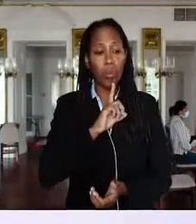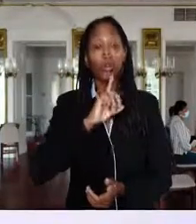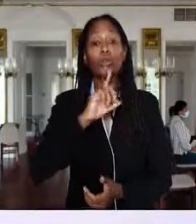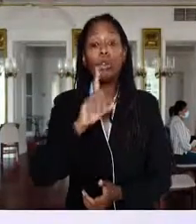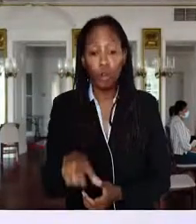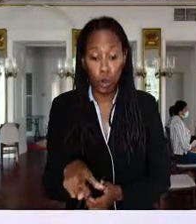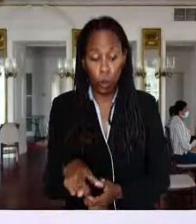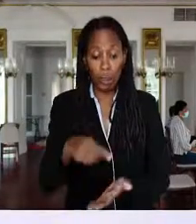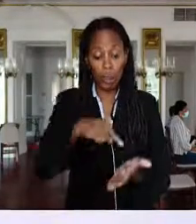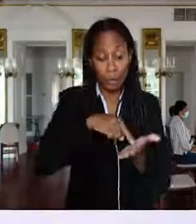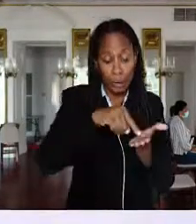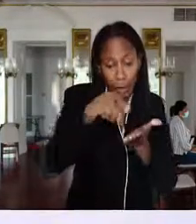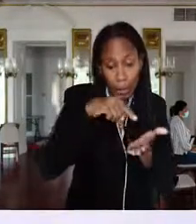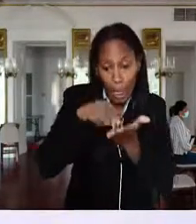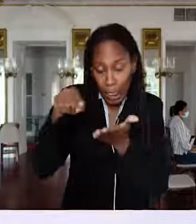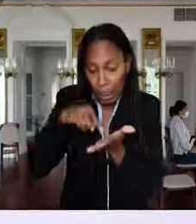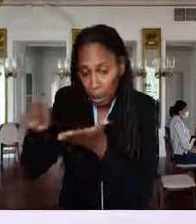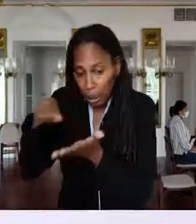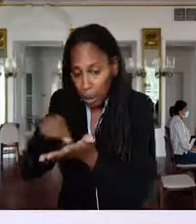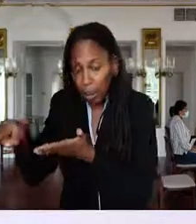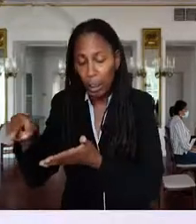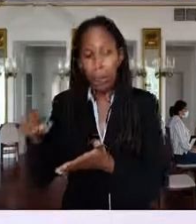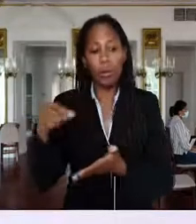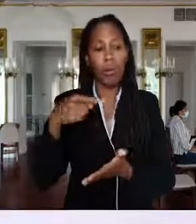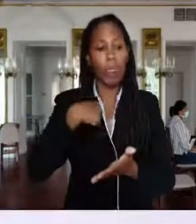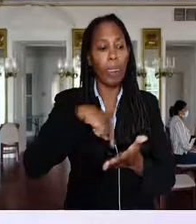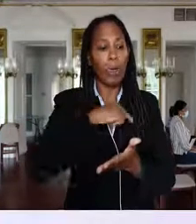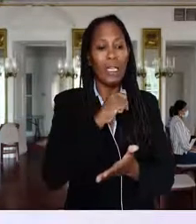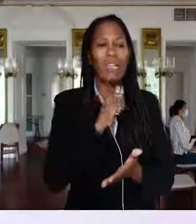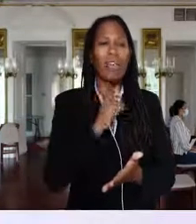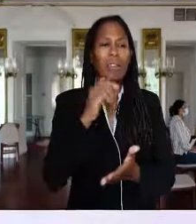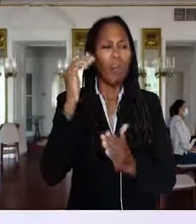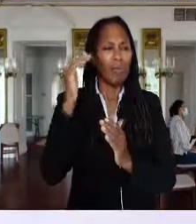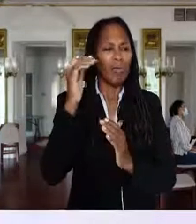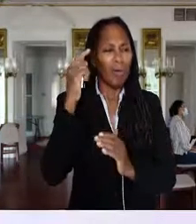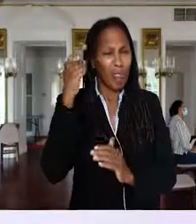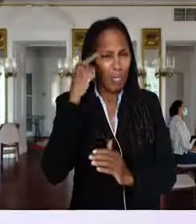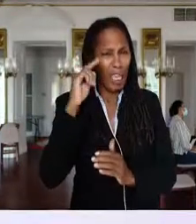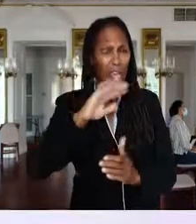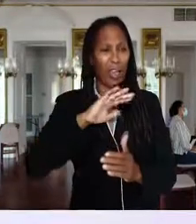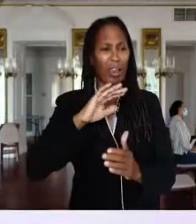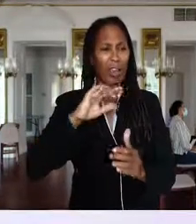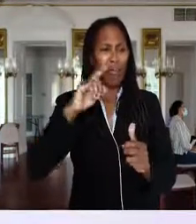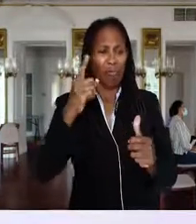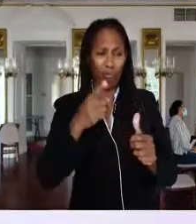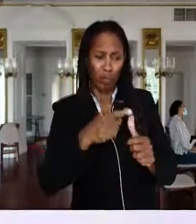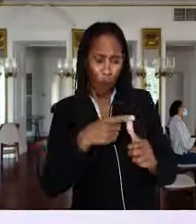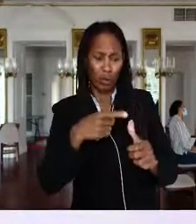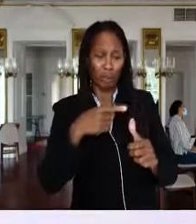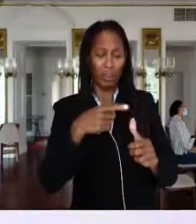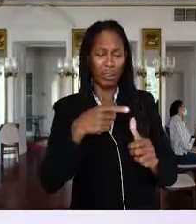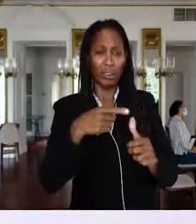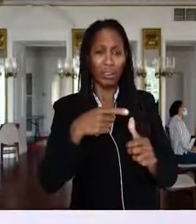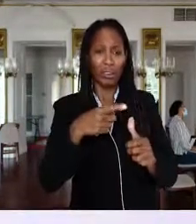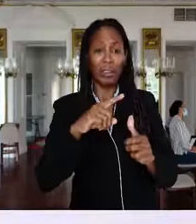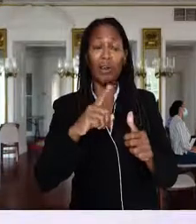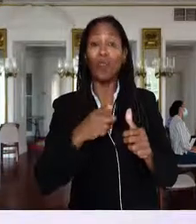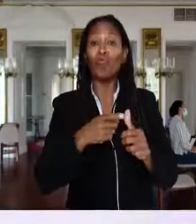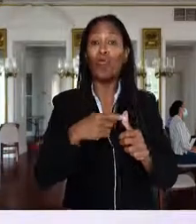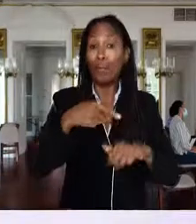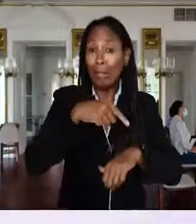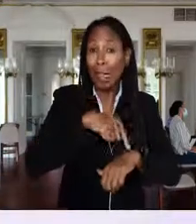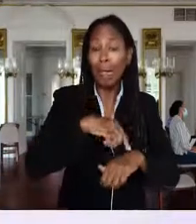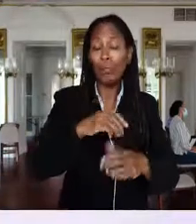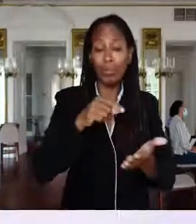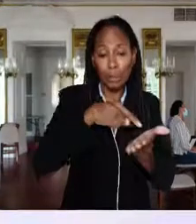this spending too, that we didn't anticipate and spend all our money in the first run because we knew COVID wasn't going